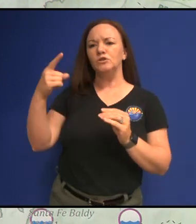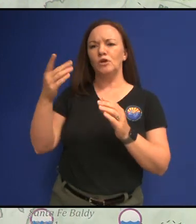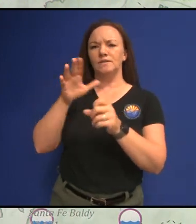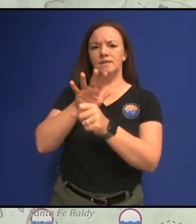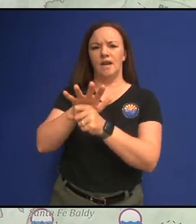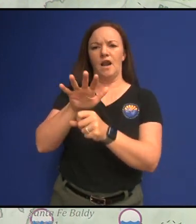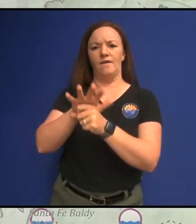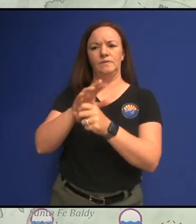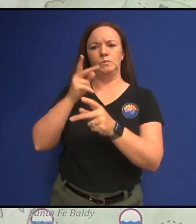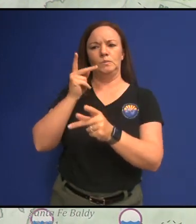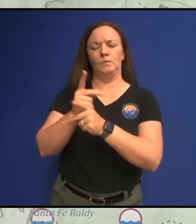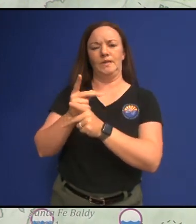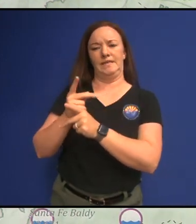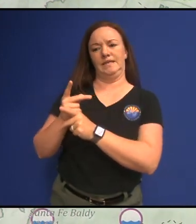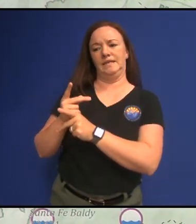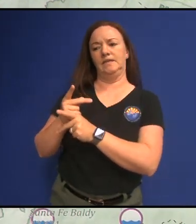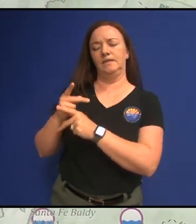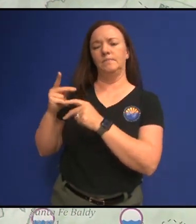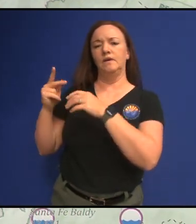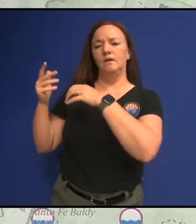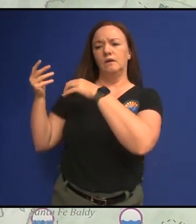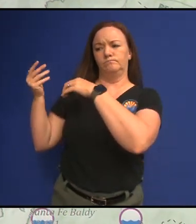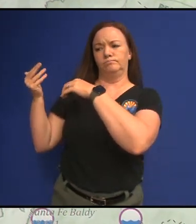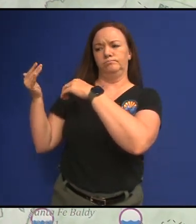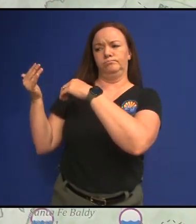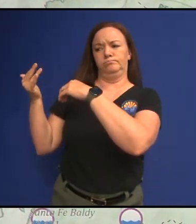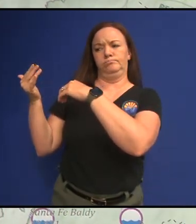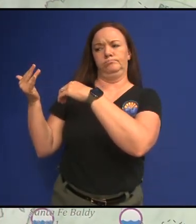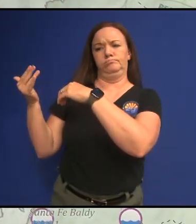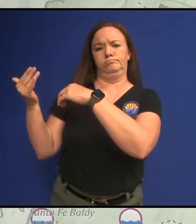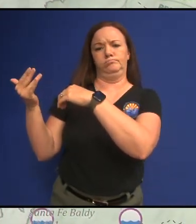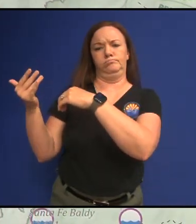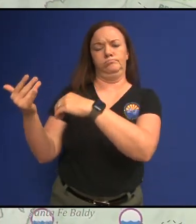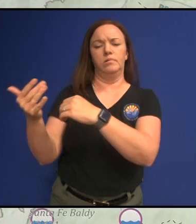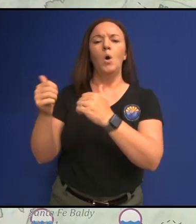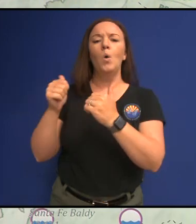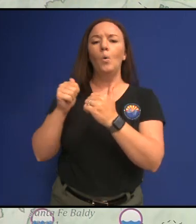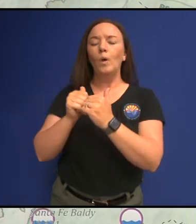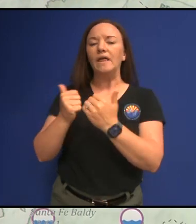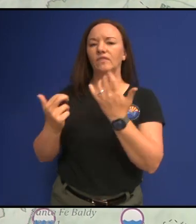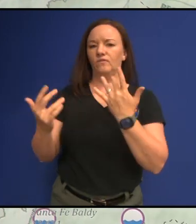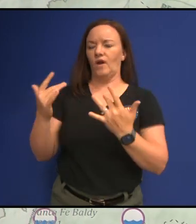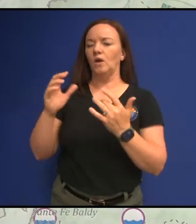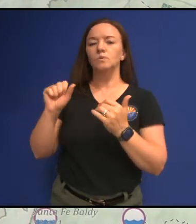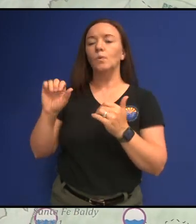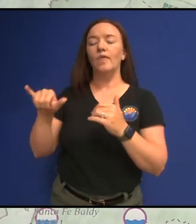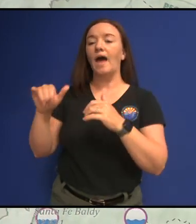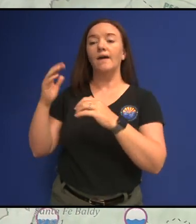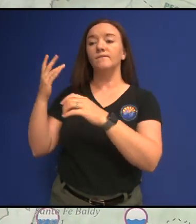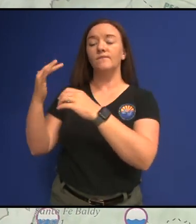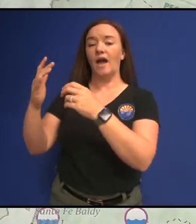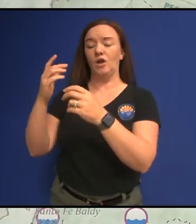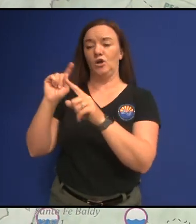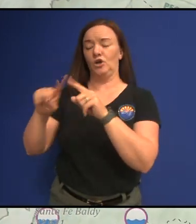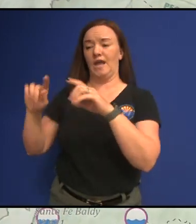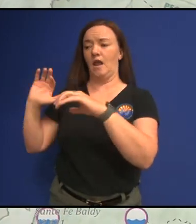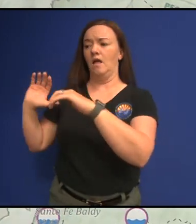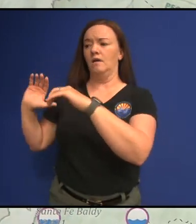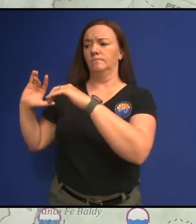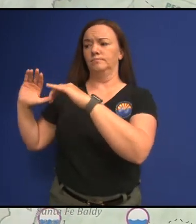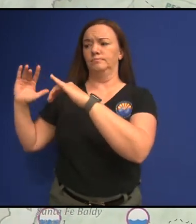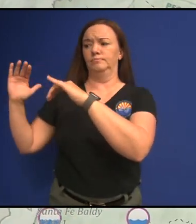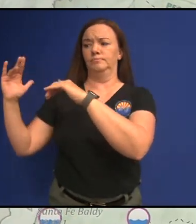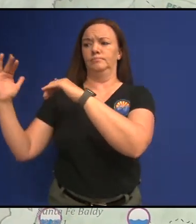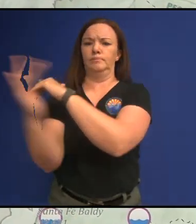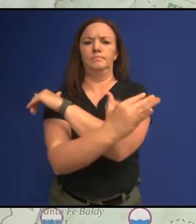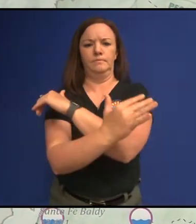fire, so that fire wouldn't be able to get around and hook us and jump our lines. So it would be a very